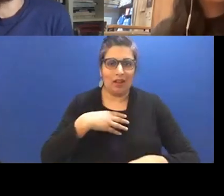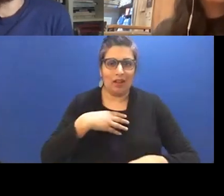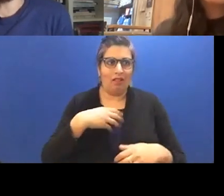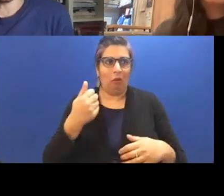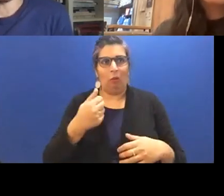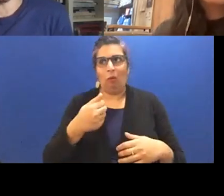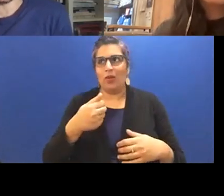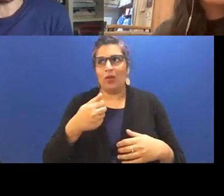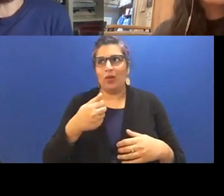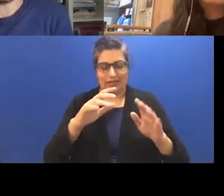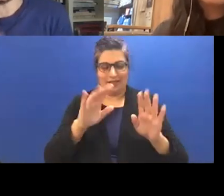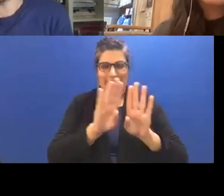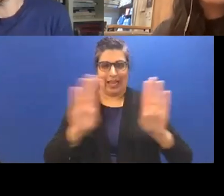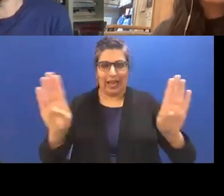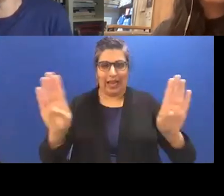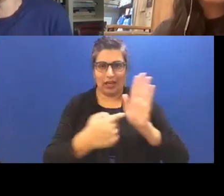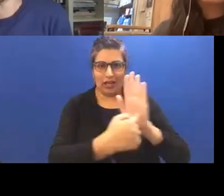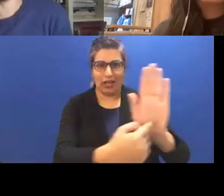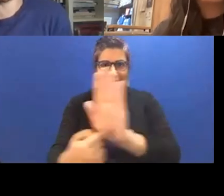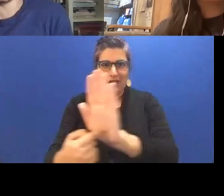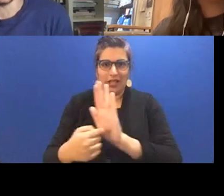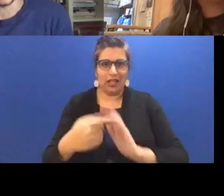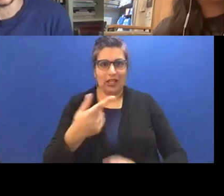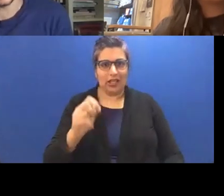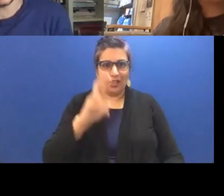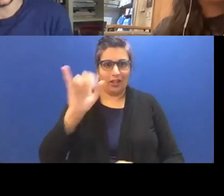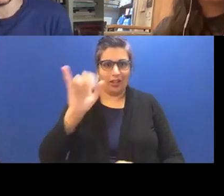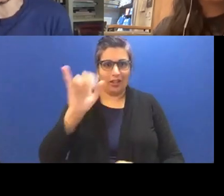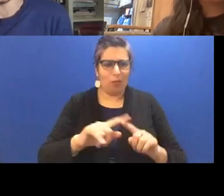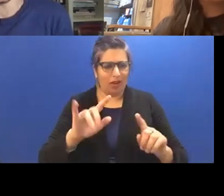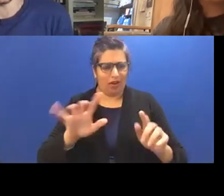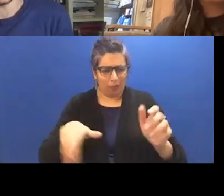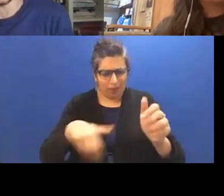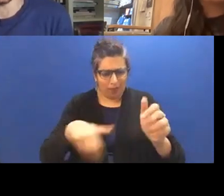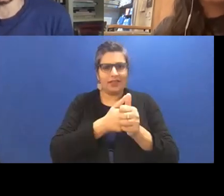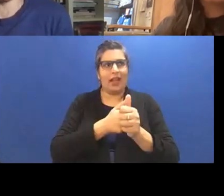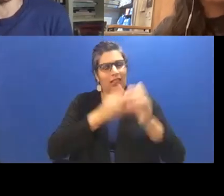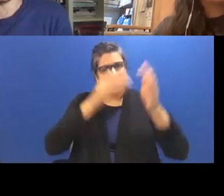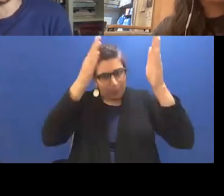object, but like, what about the kind of the human being and the imagination